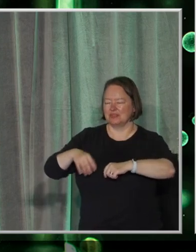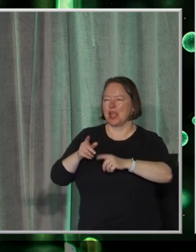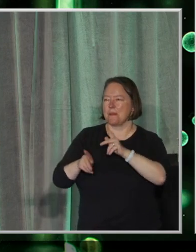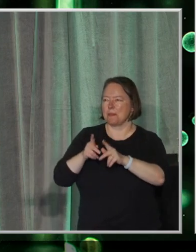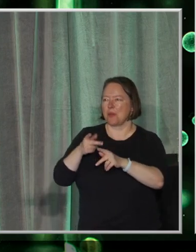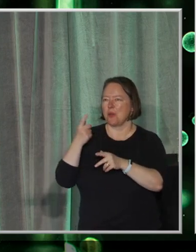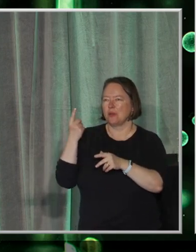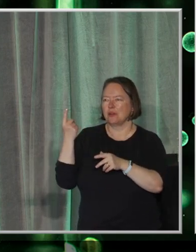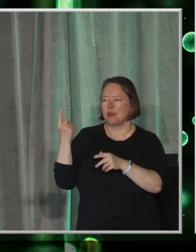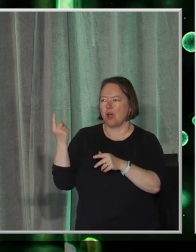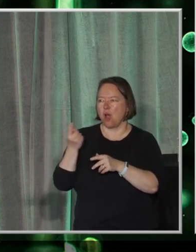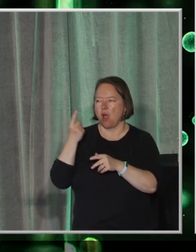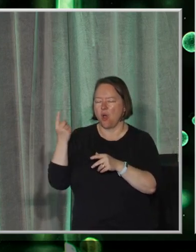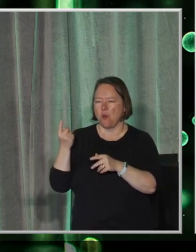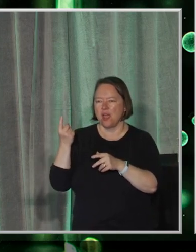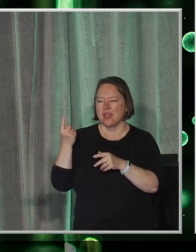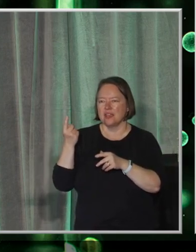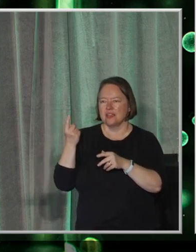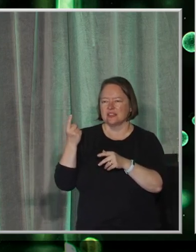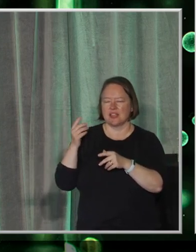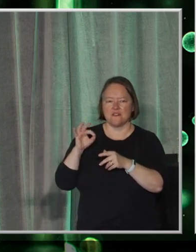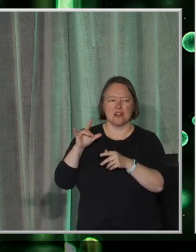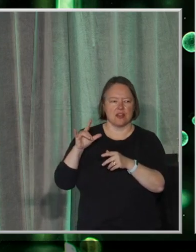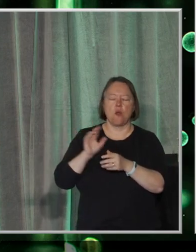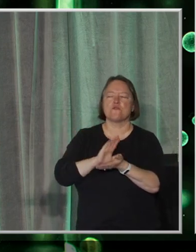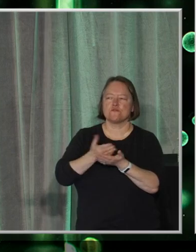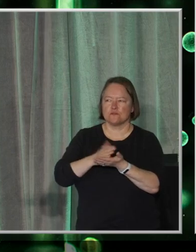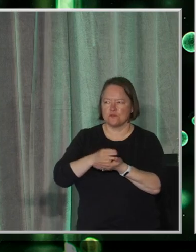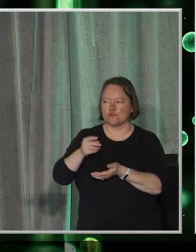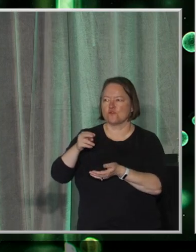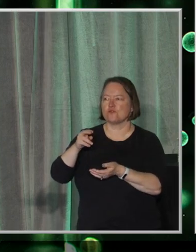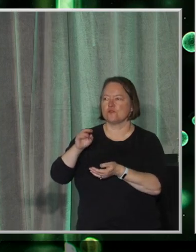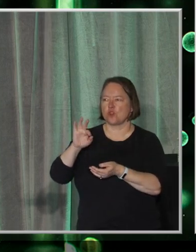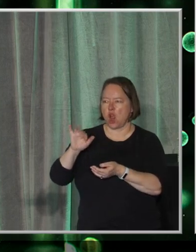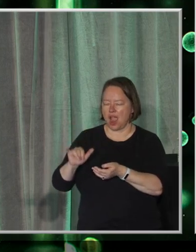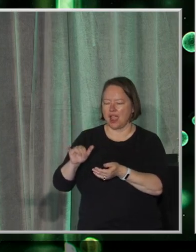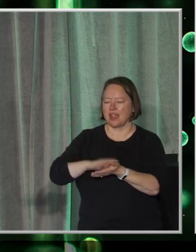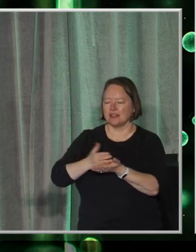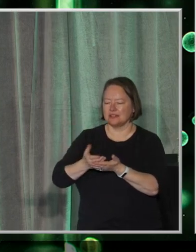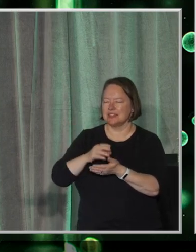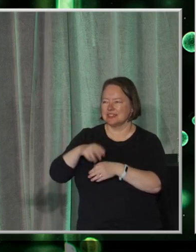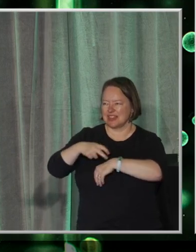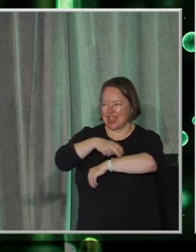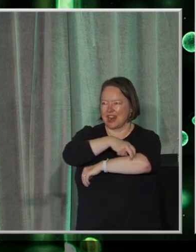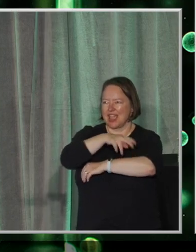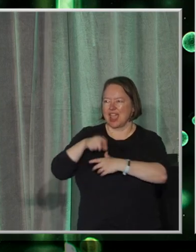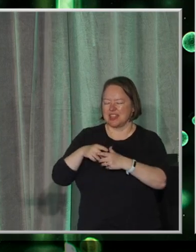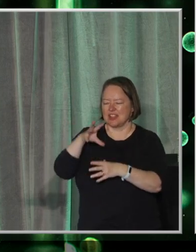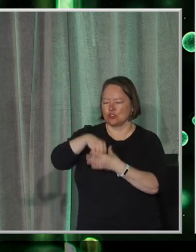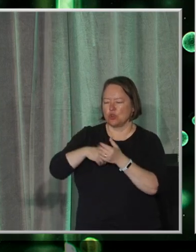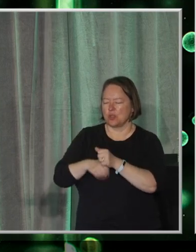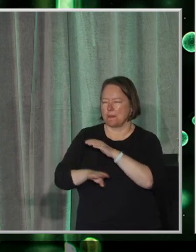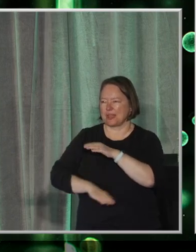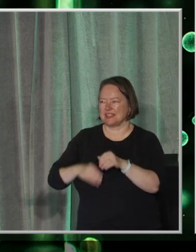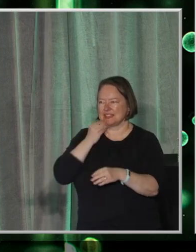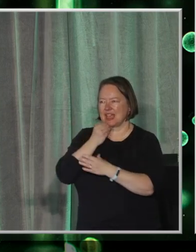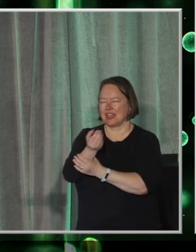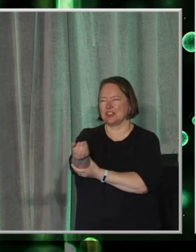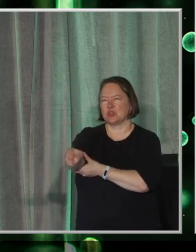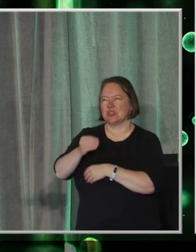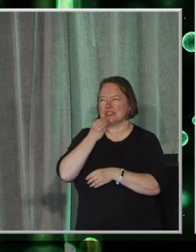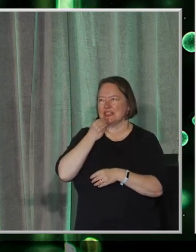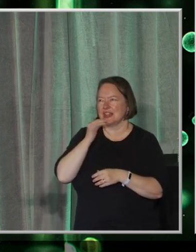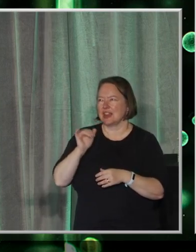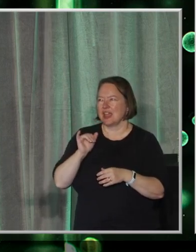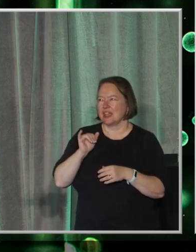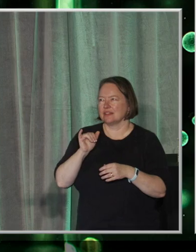always fry the senene. They fry it before so that they can incorporate it into their basic diet. So it's eaten like